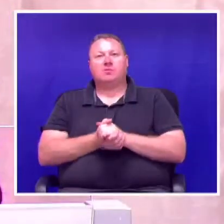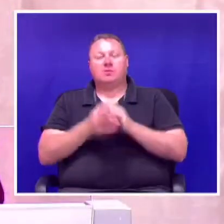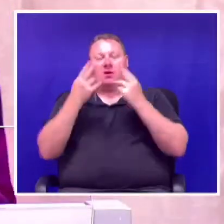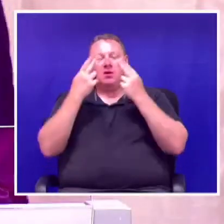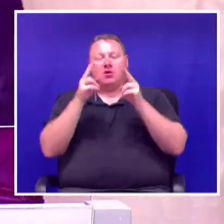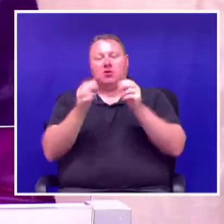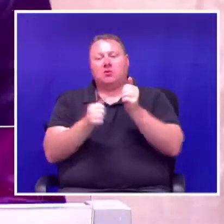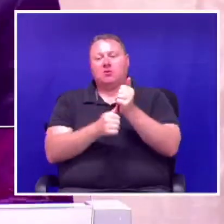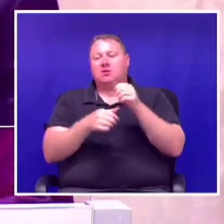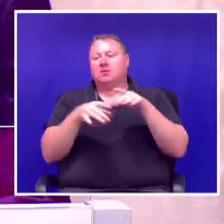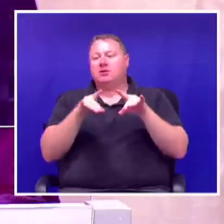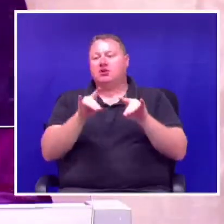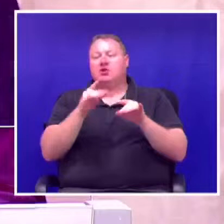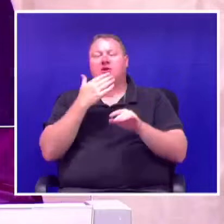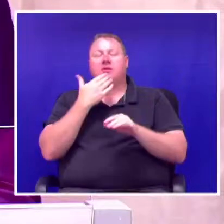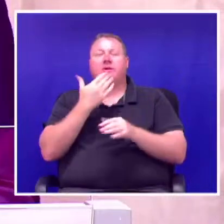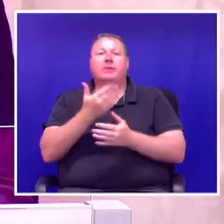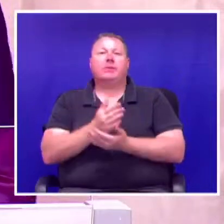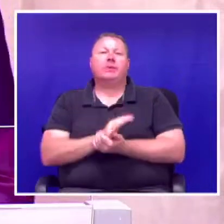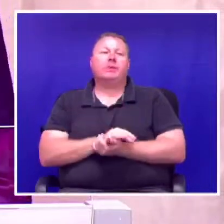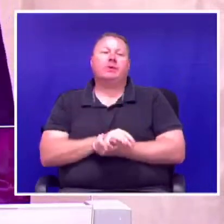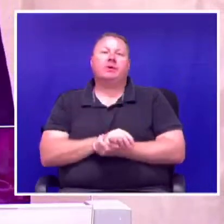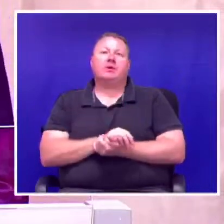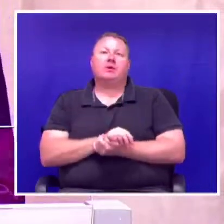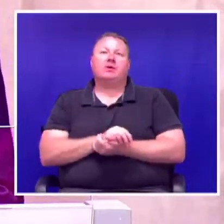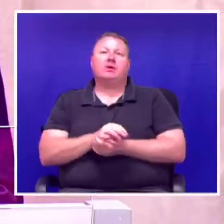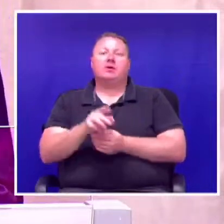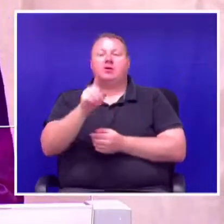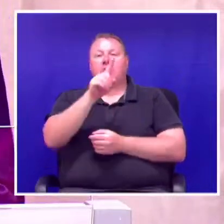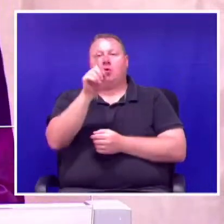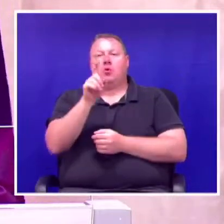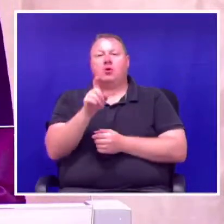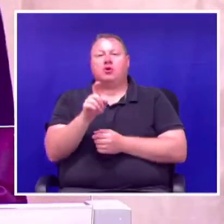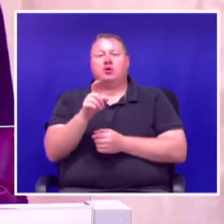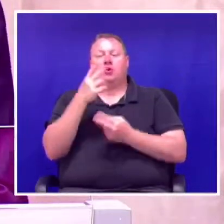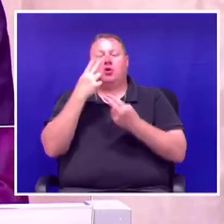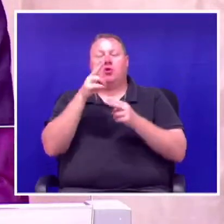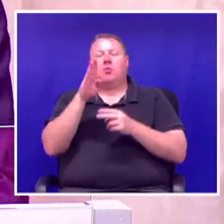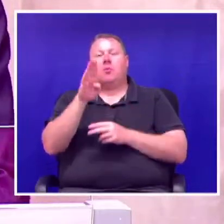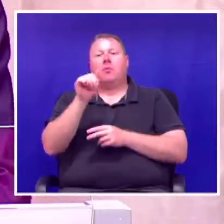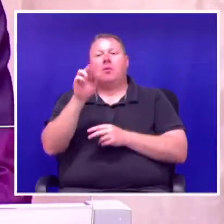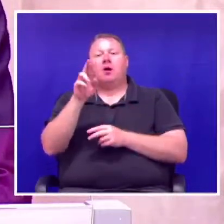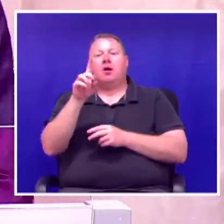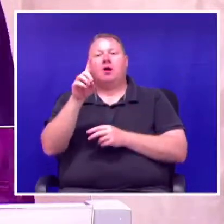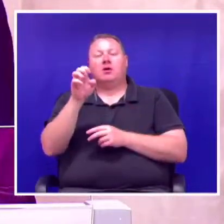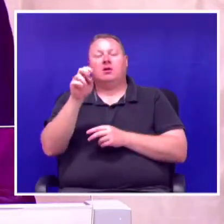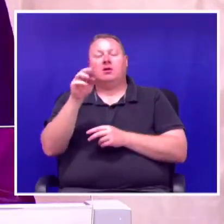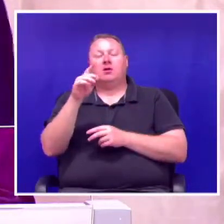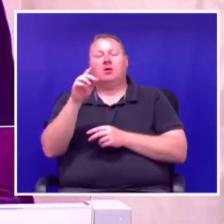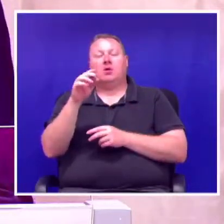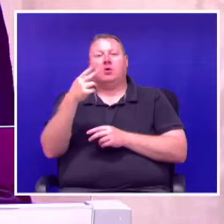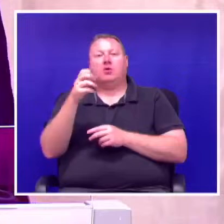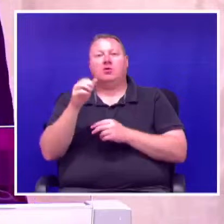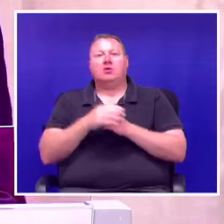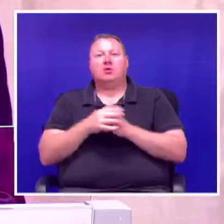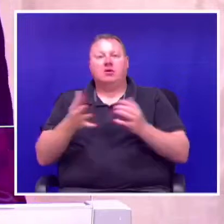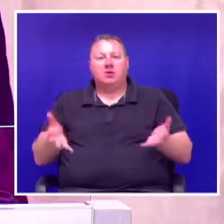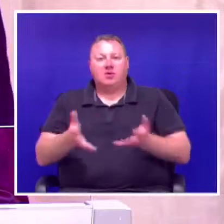Honorable Deputy Chair. The question by Honorable Badenos on the revival of the